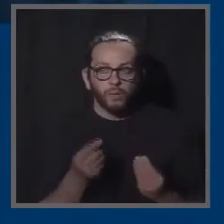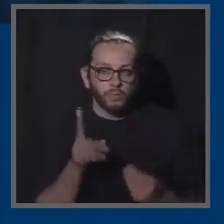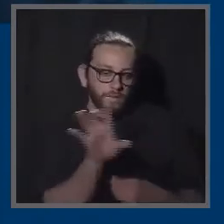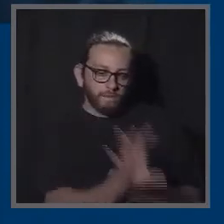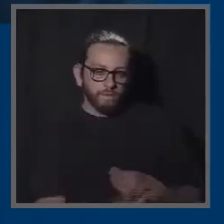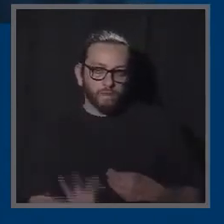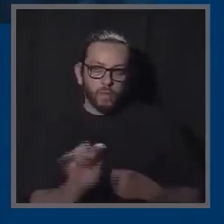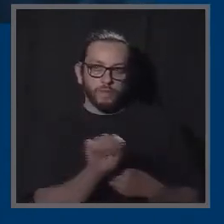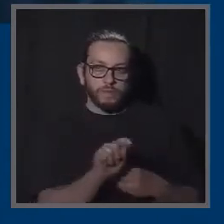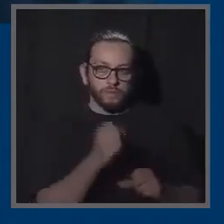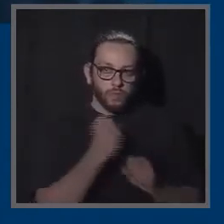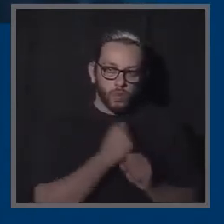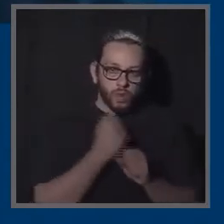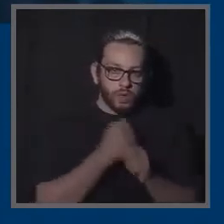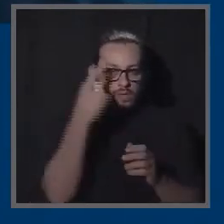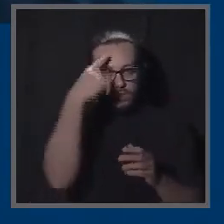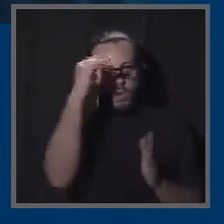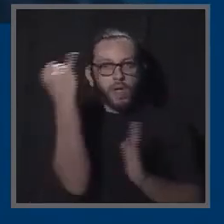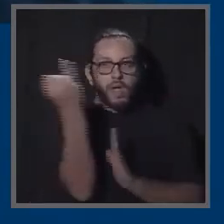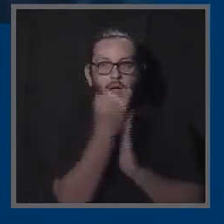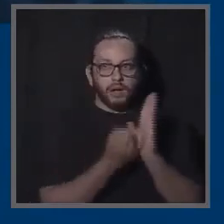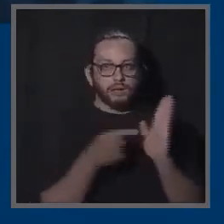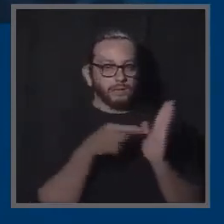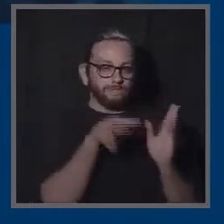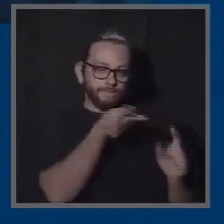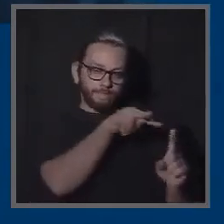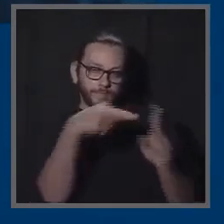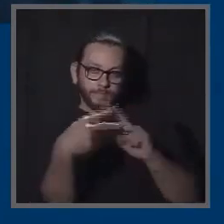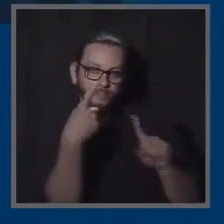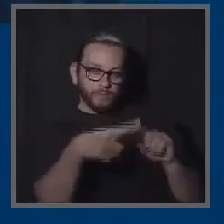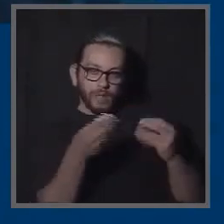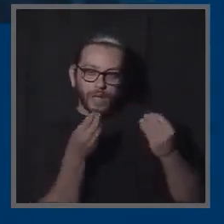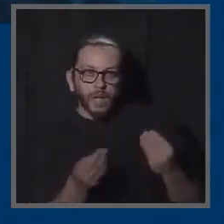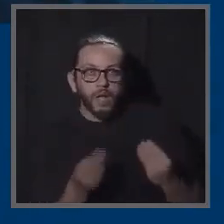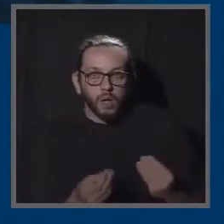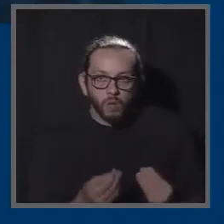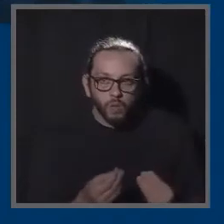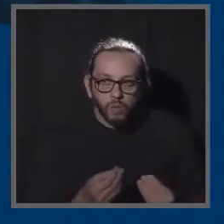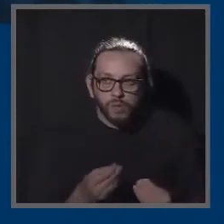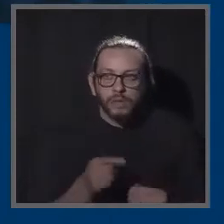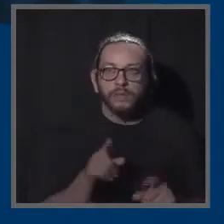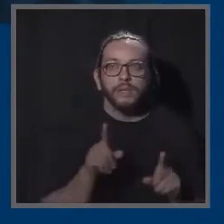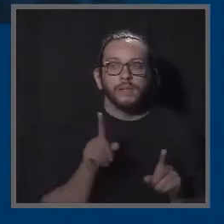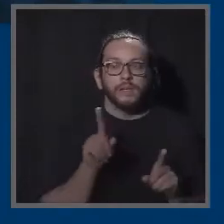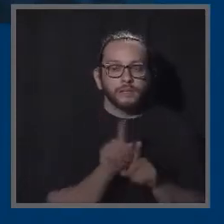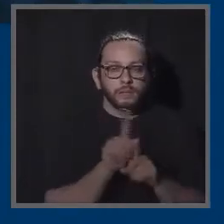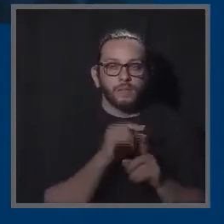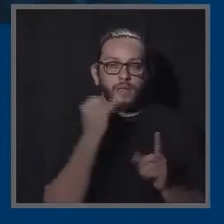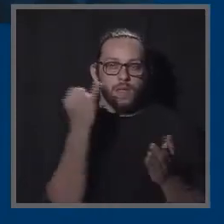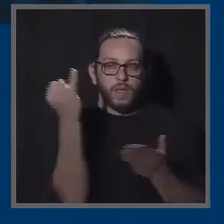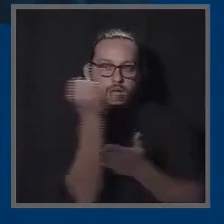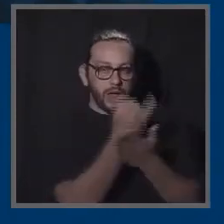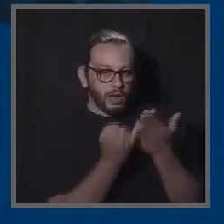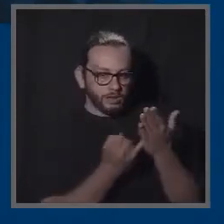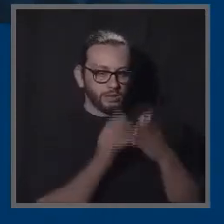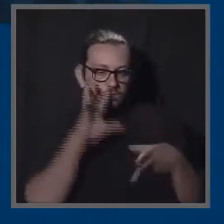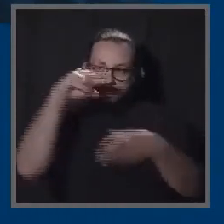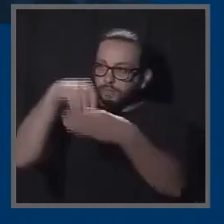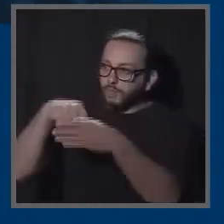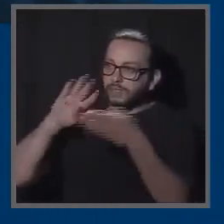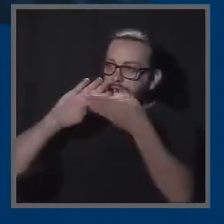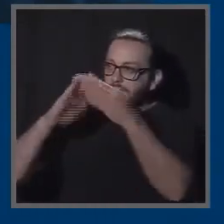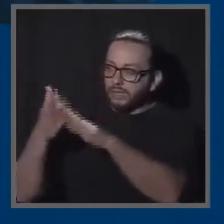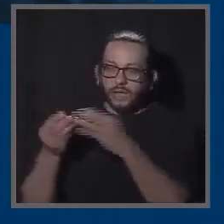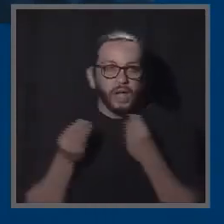artistic work and to the way we consider it into the city or into the organization? And how do you